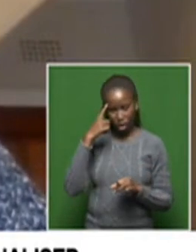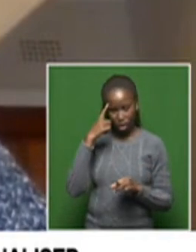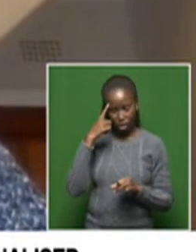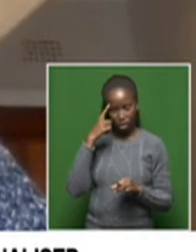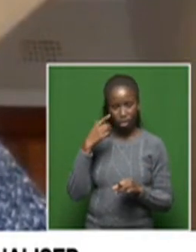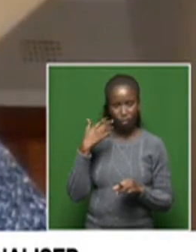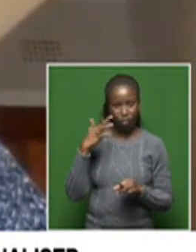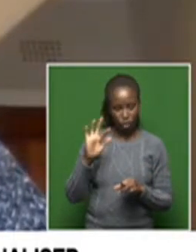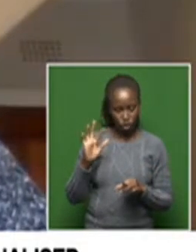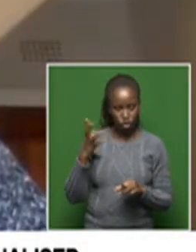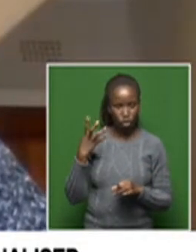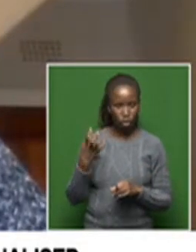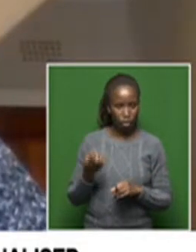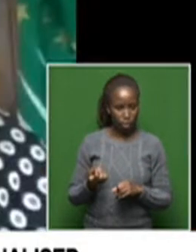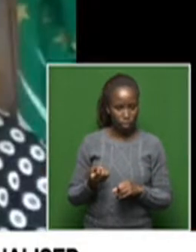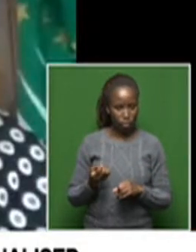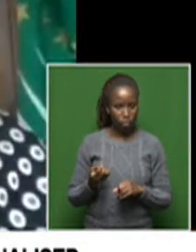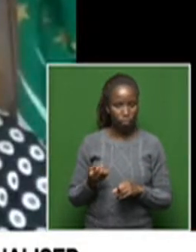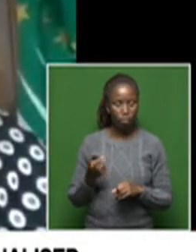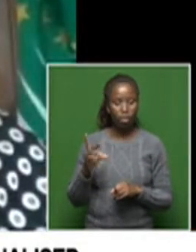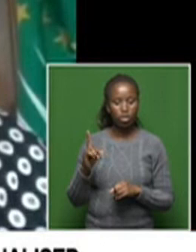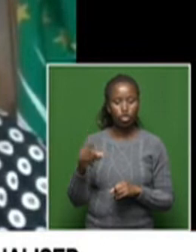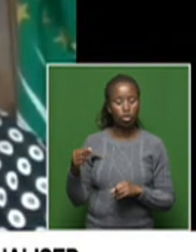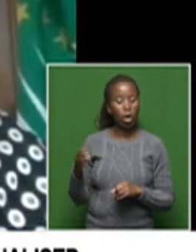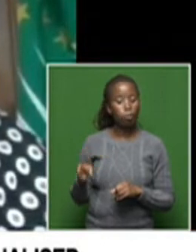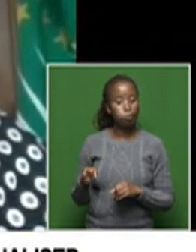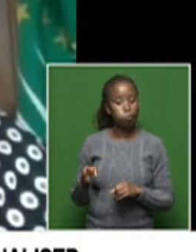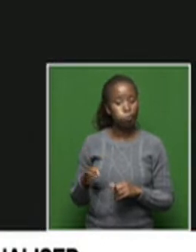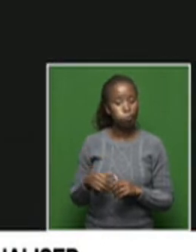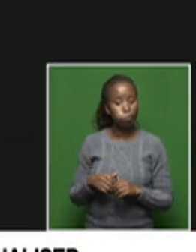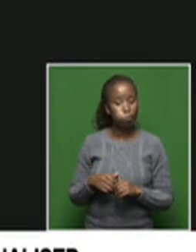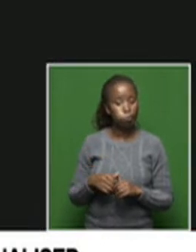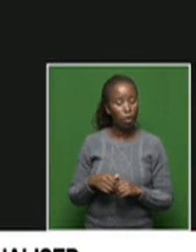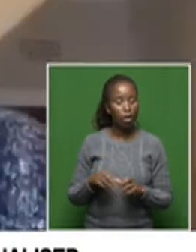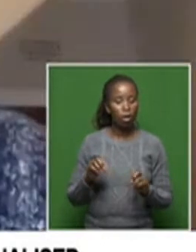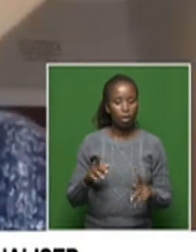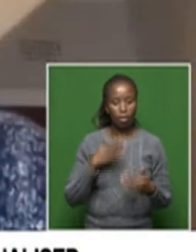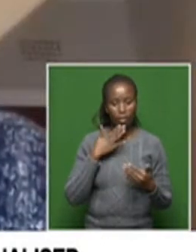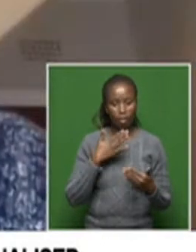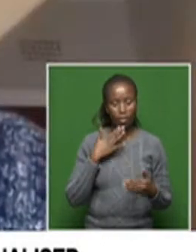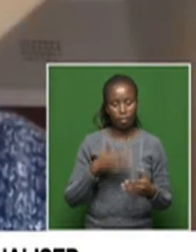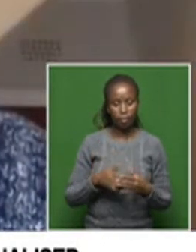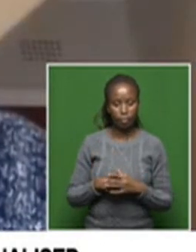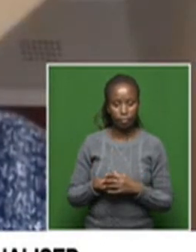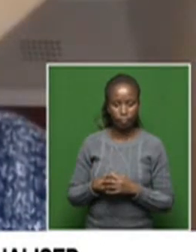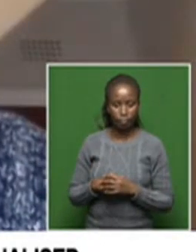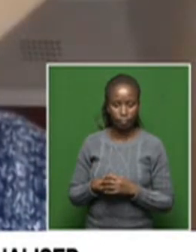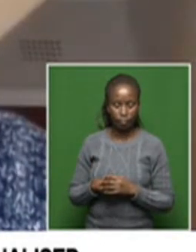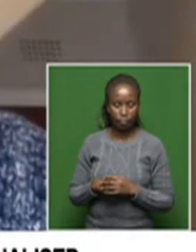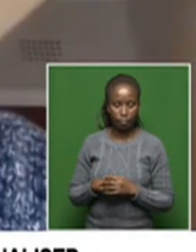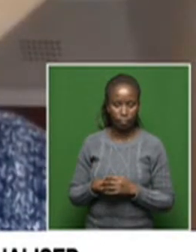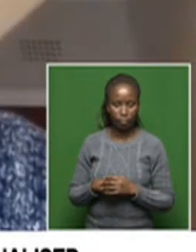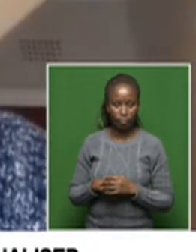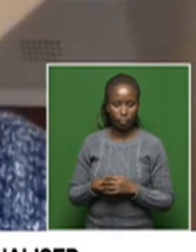was. The DG is here, Luazi. Ah, there we go. Thank you, DG.